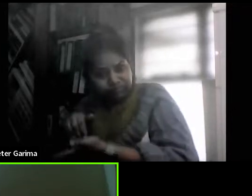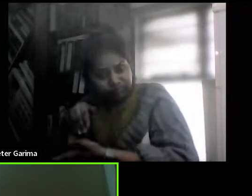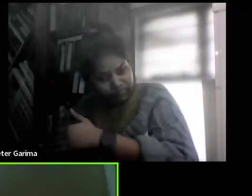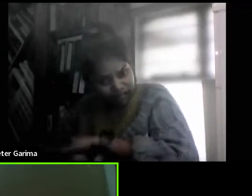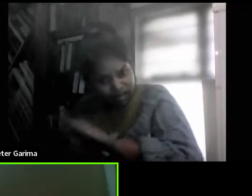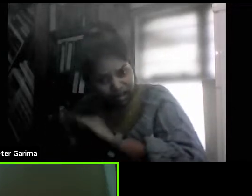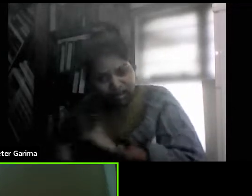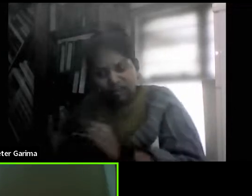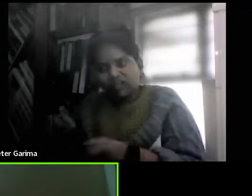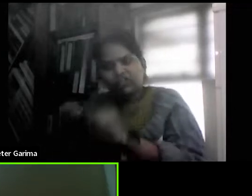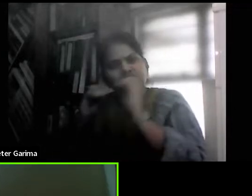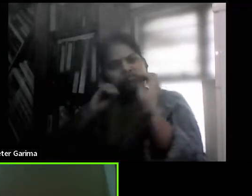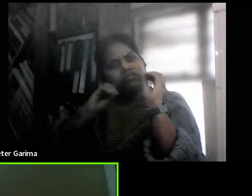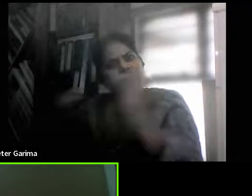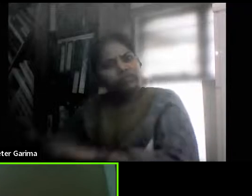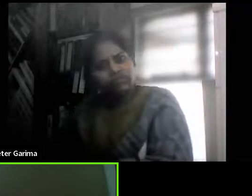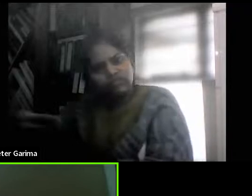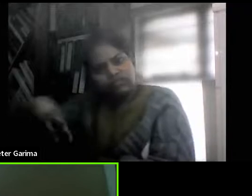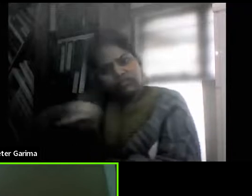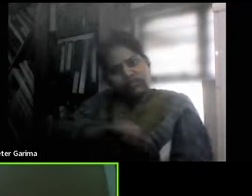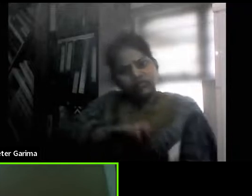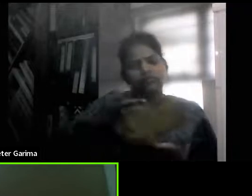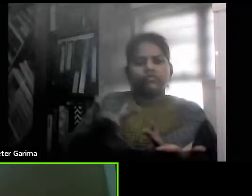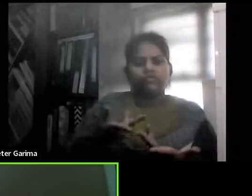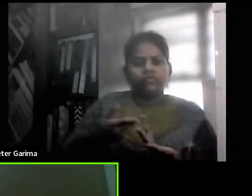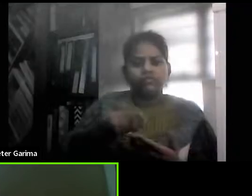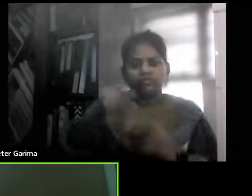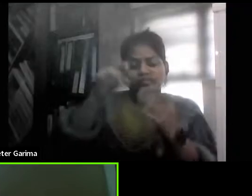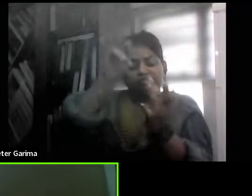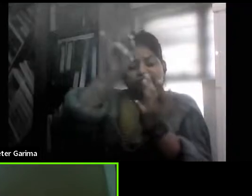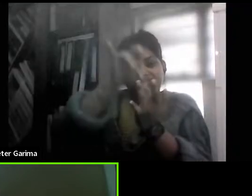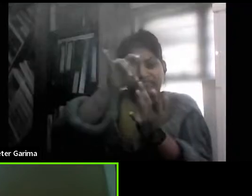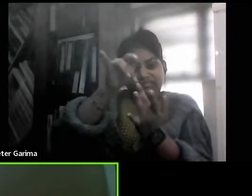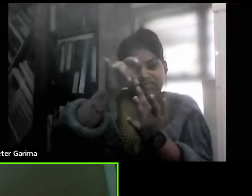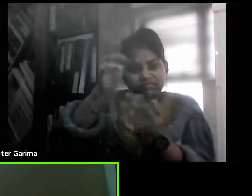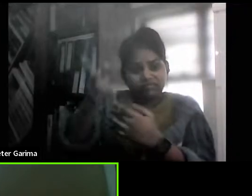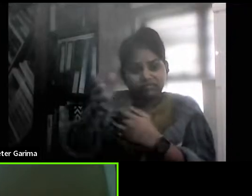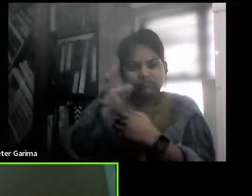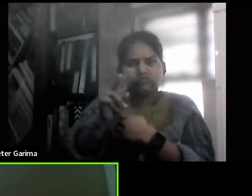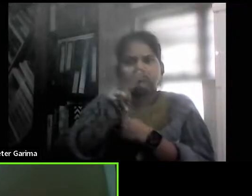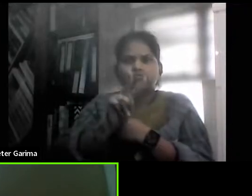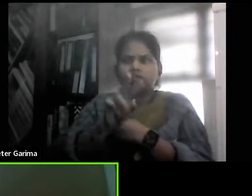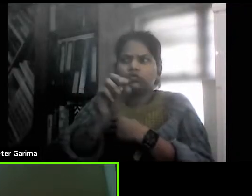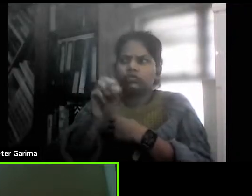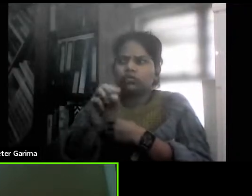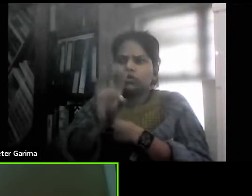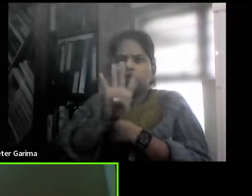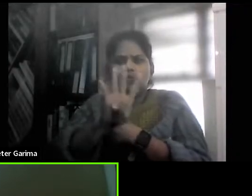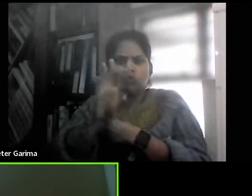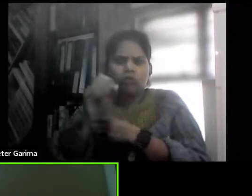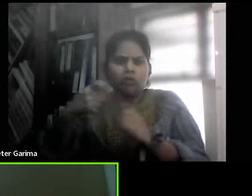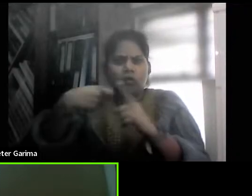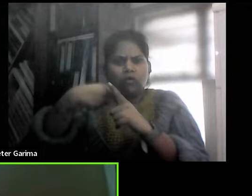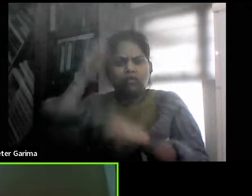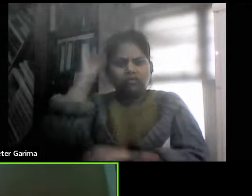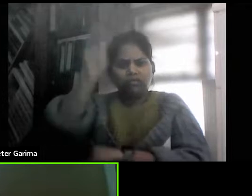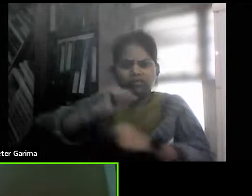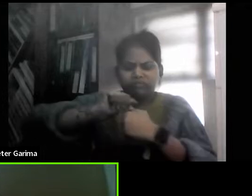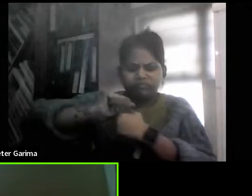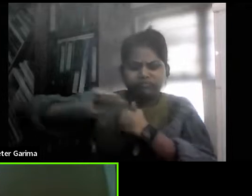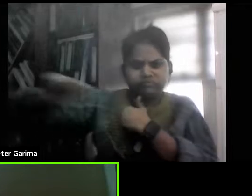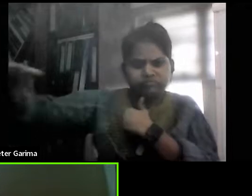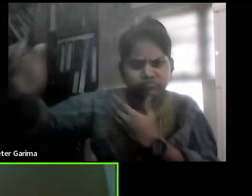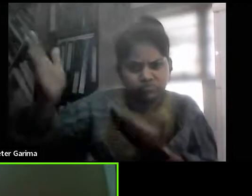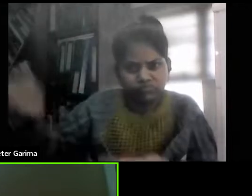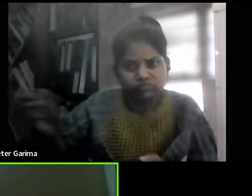night. So which is actually 15 to 20 kilometers away from the city. So they left them there, and